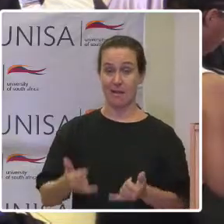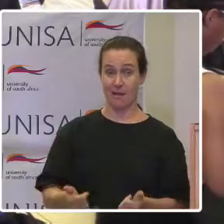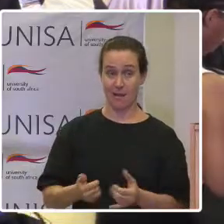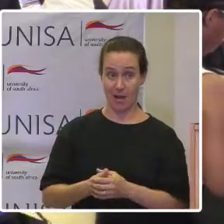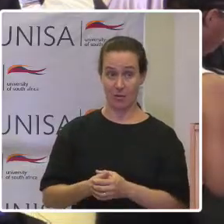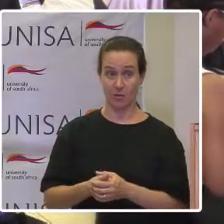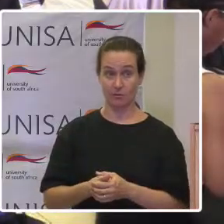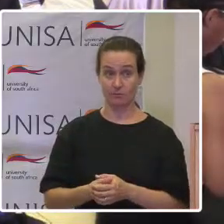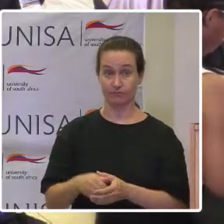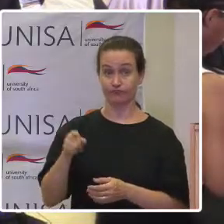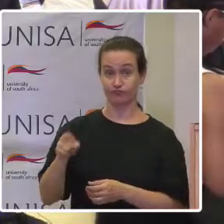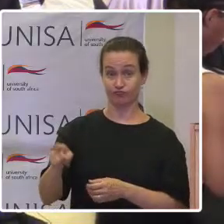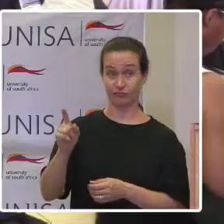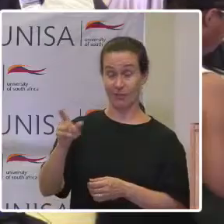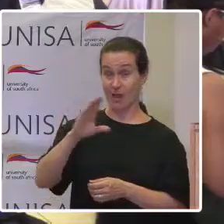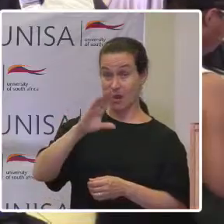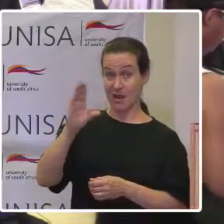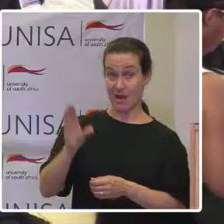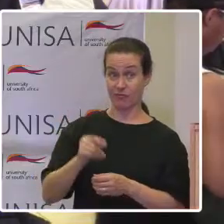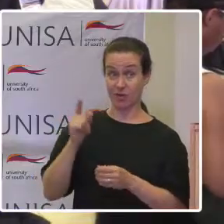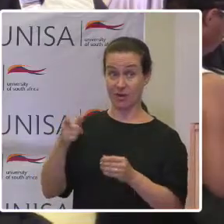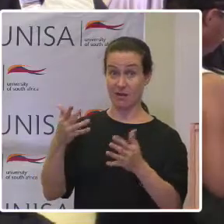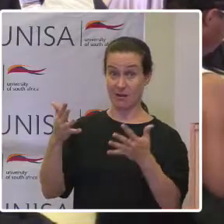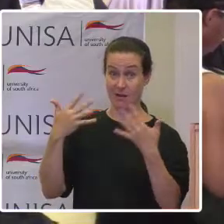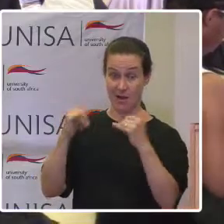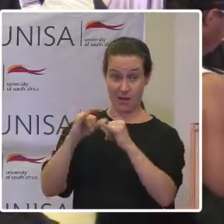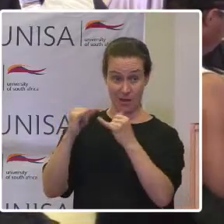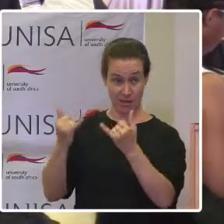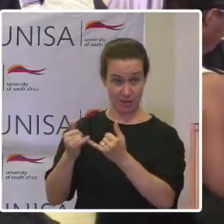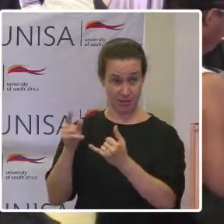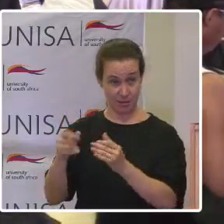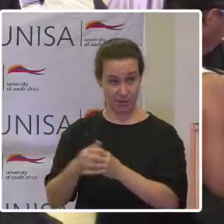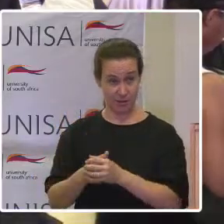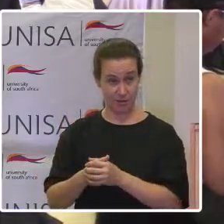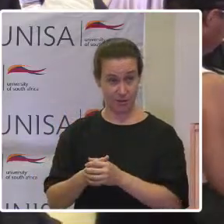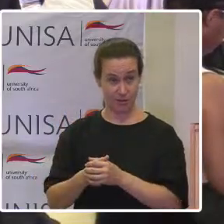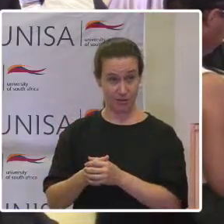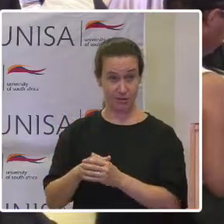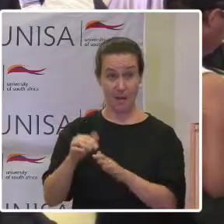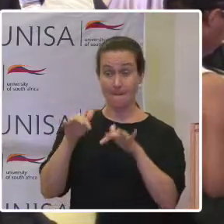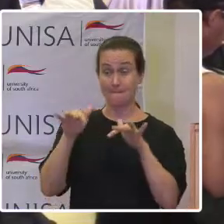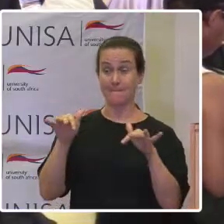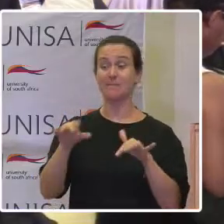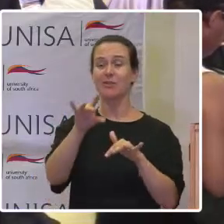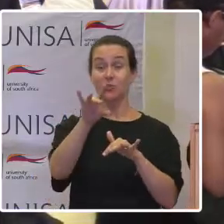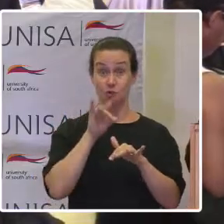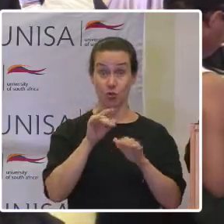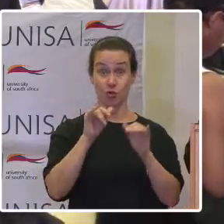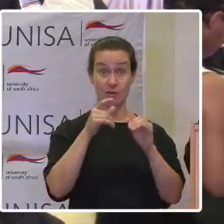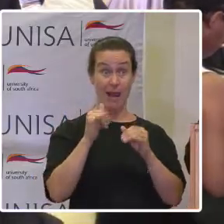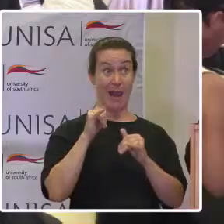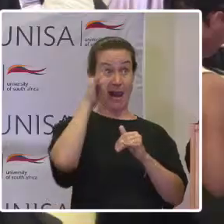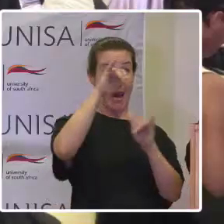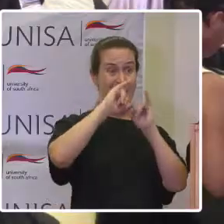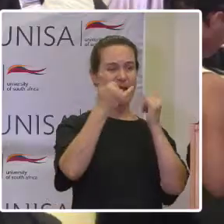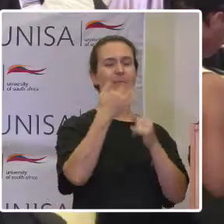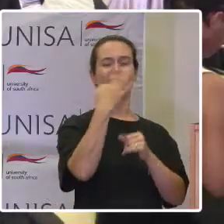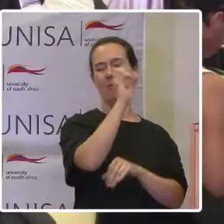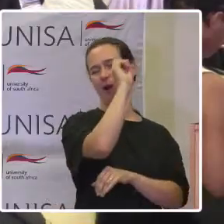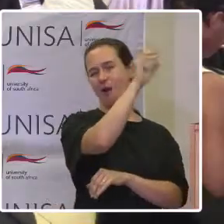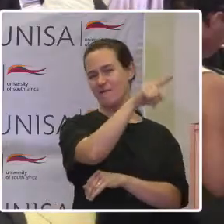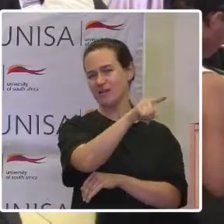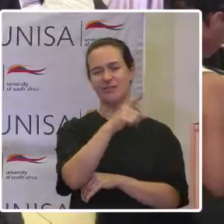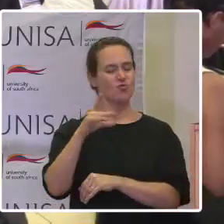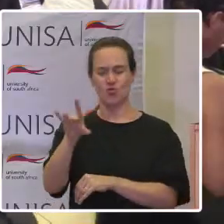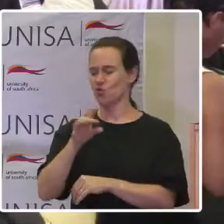right now, African airlines aren't reliable enough, and people often choose foreign carriers. Given the fact